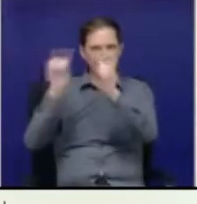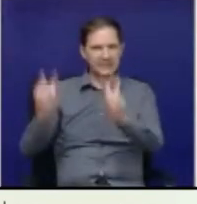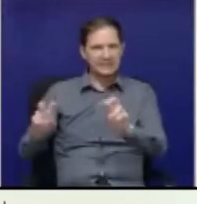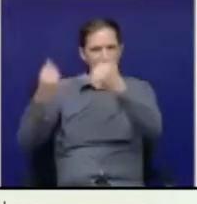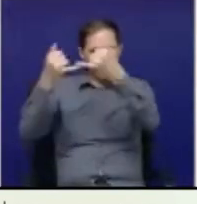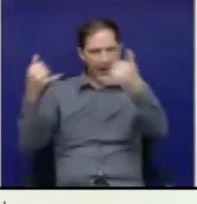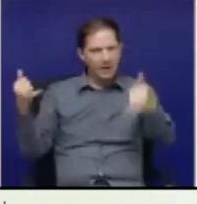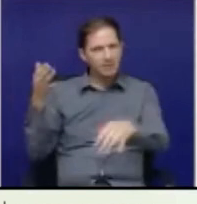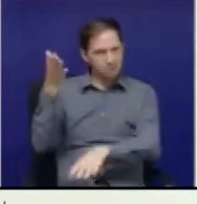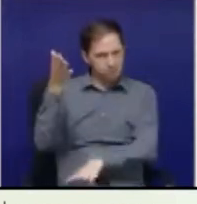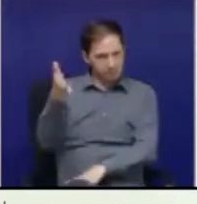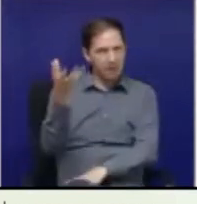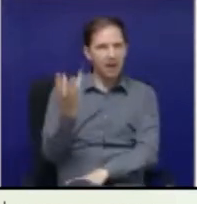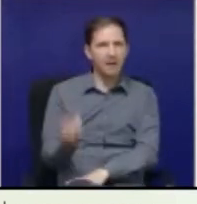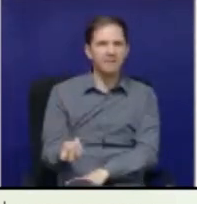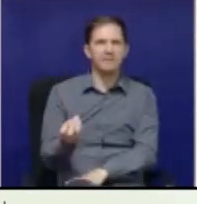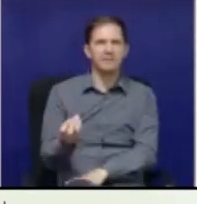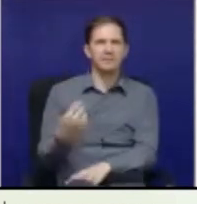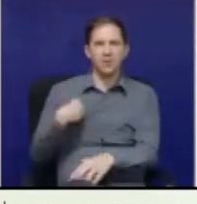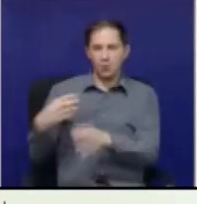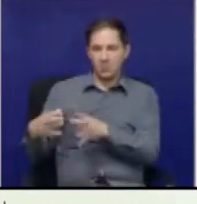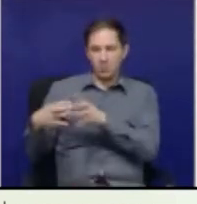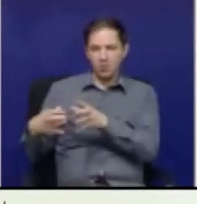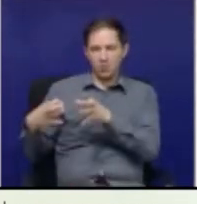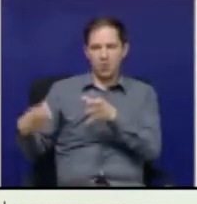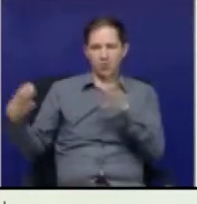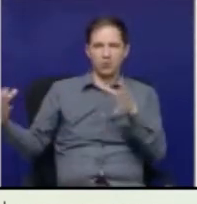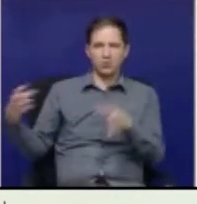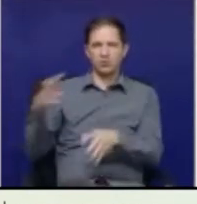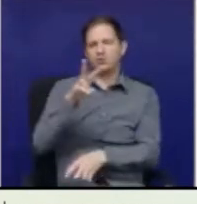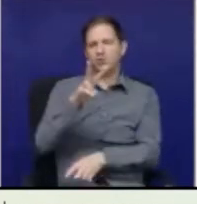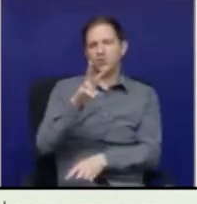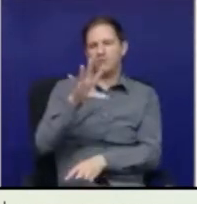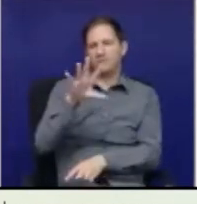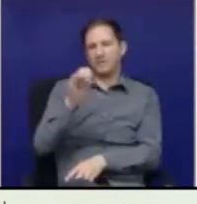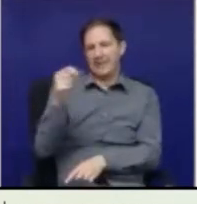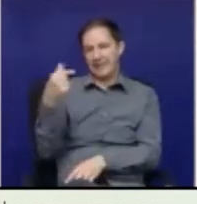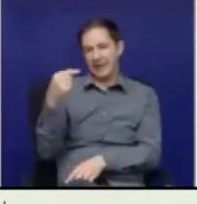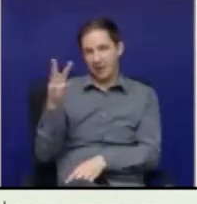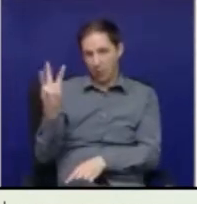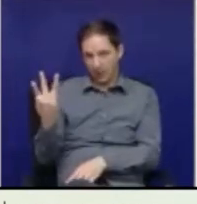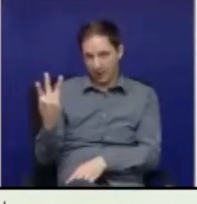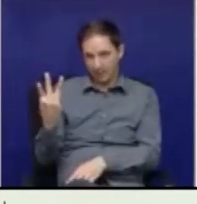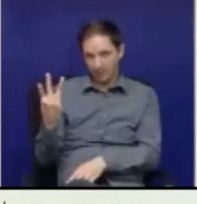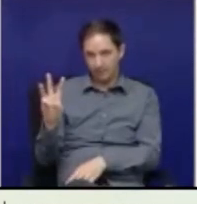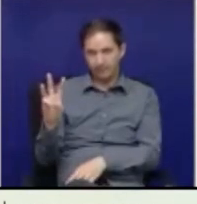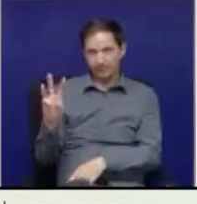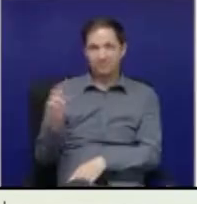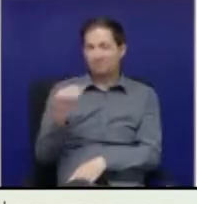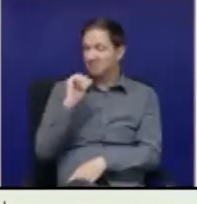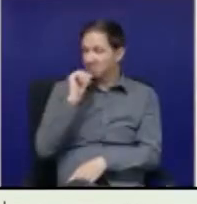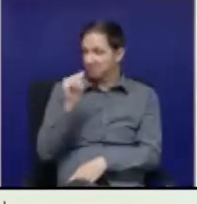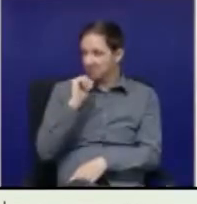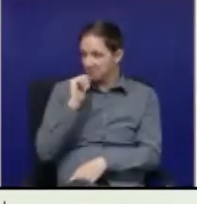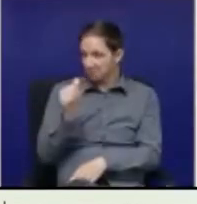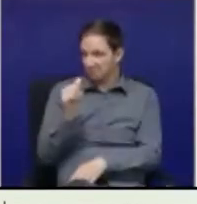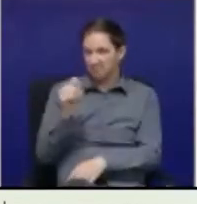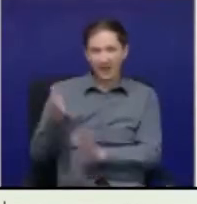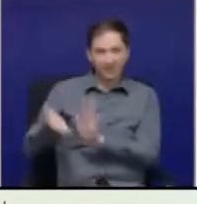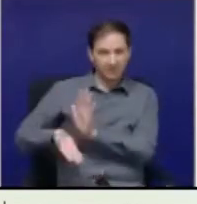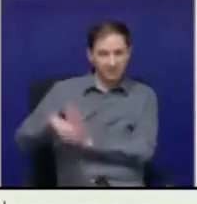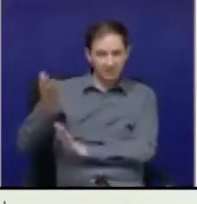that to 152 gigawatts in the next 15 years or so. The South African economy, irrespective of its rate of